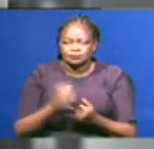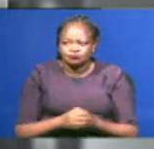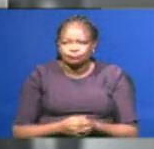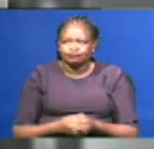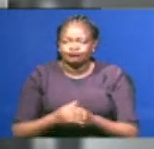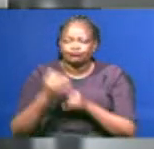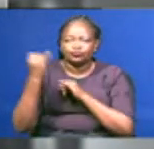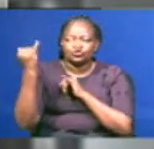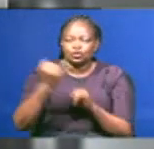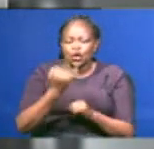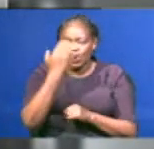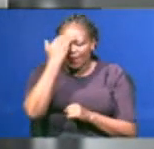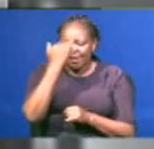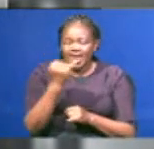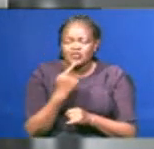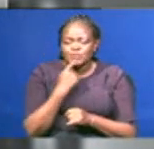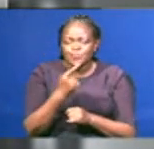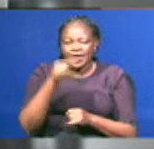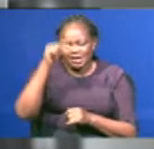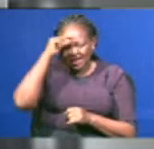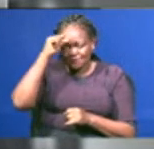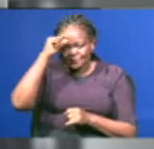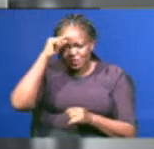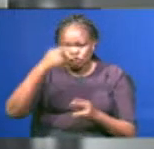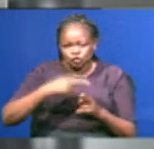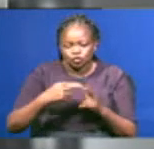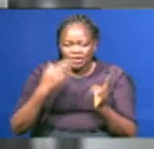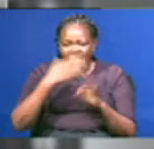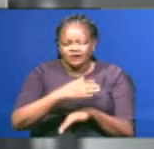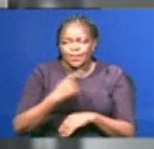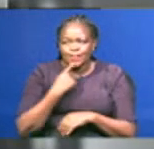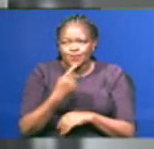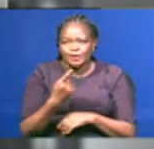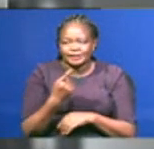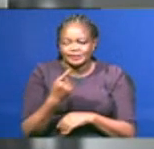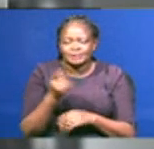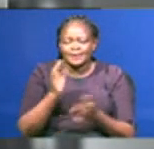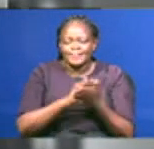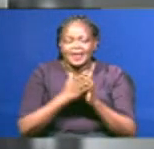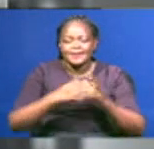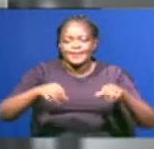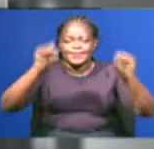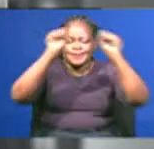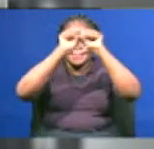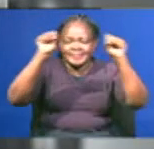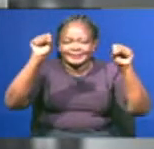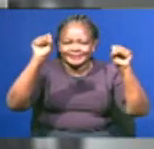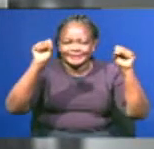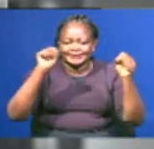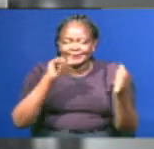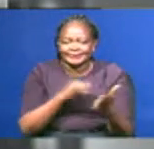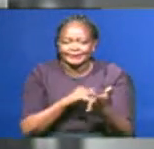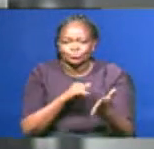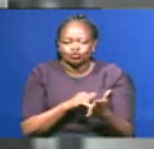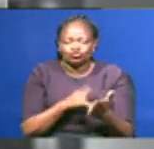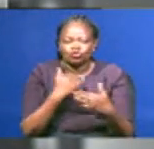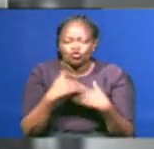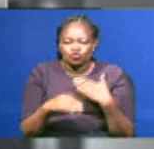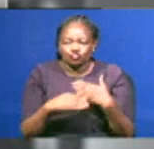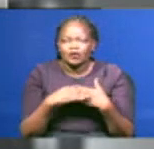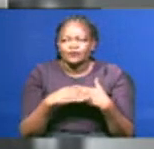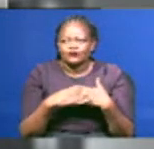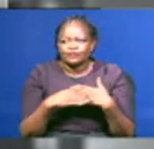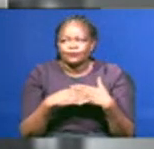the Moi administration soon after Moi assumed presidential power, including the construction of